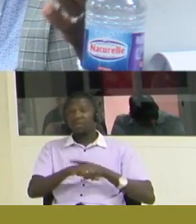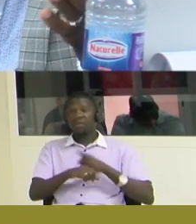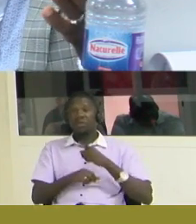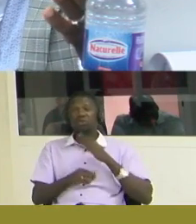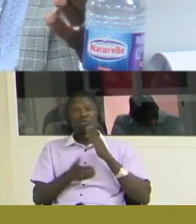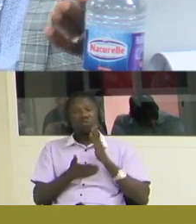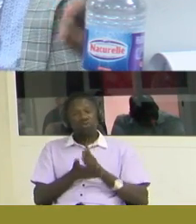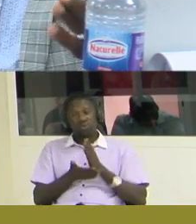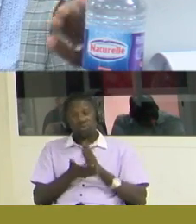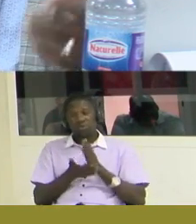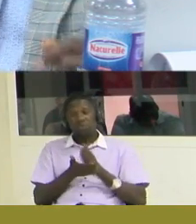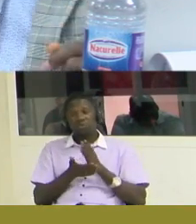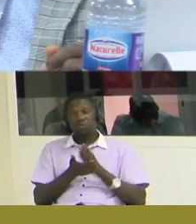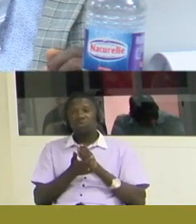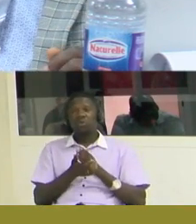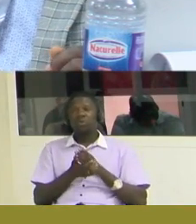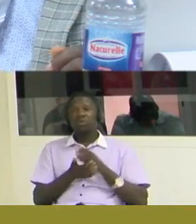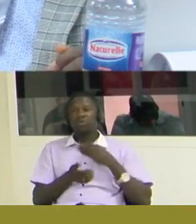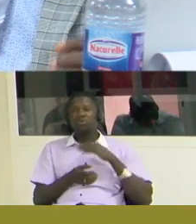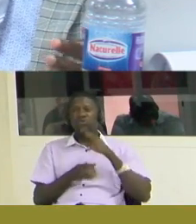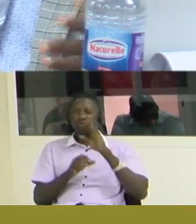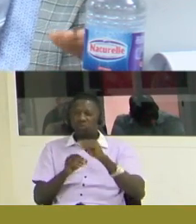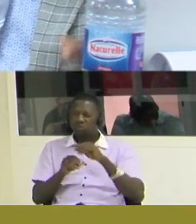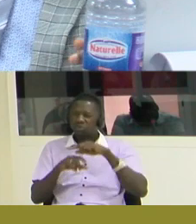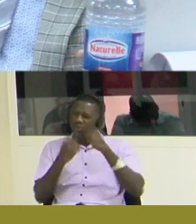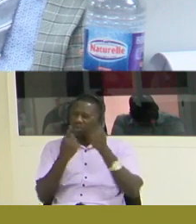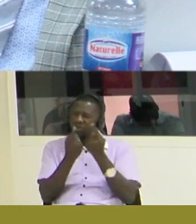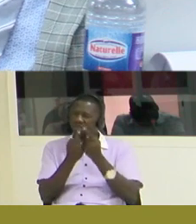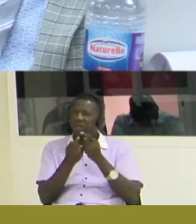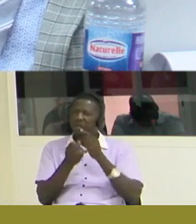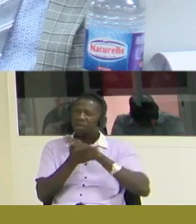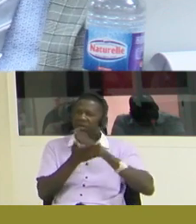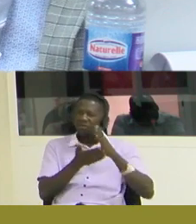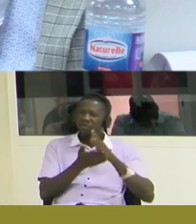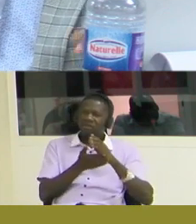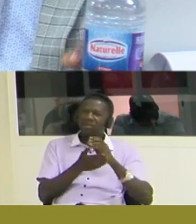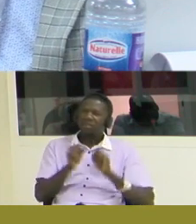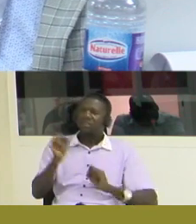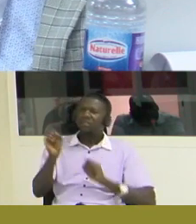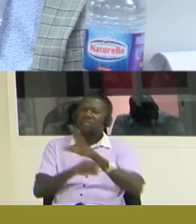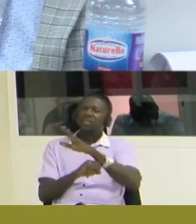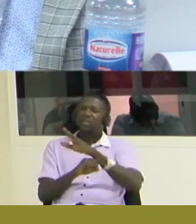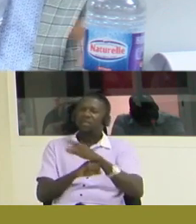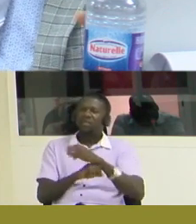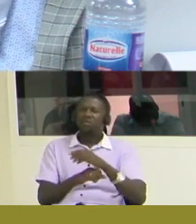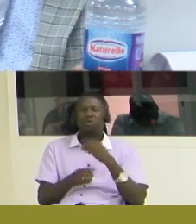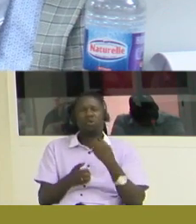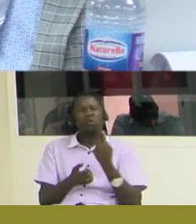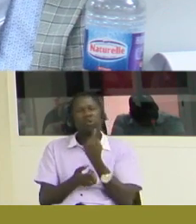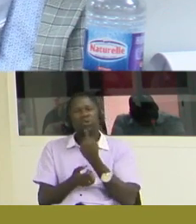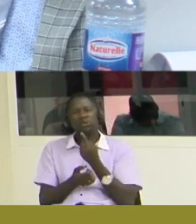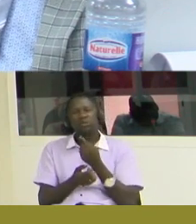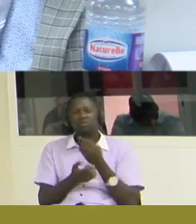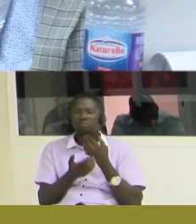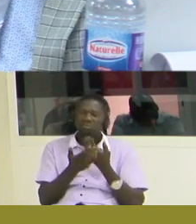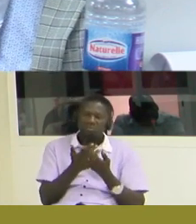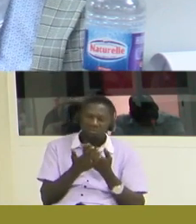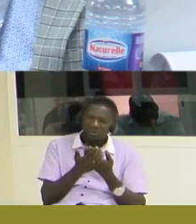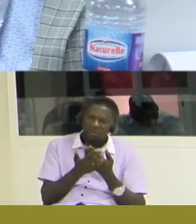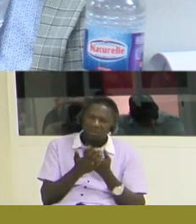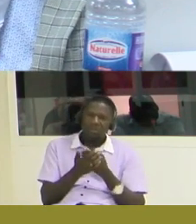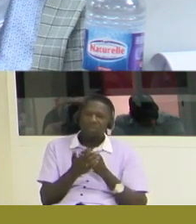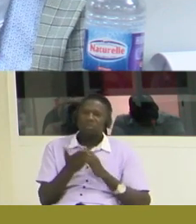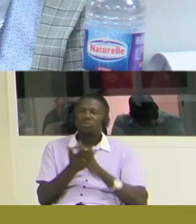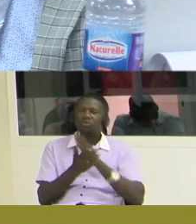really compel you to do something apart from sending a mere apology through a priest